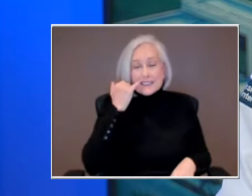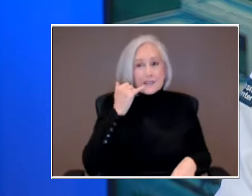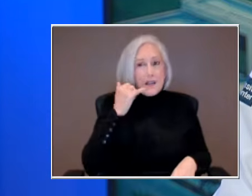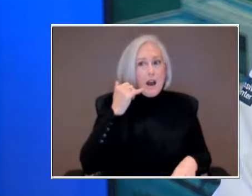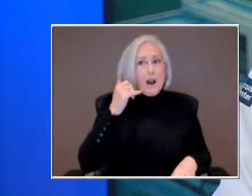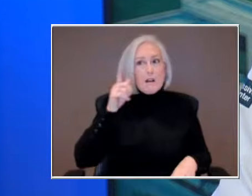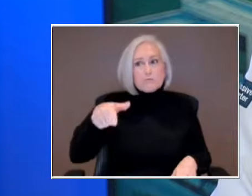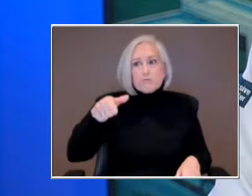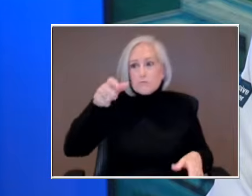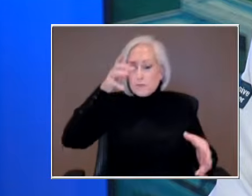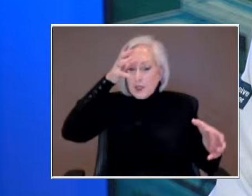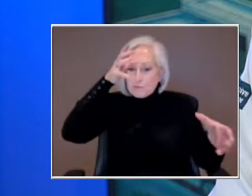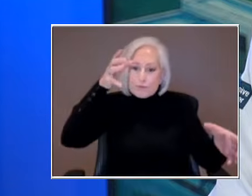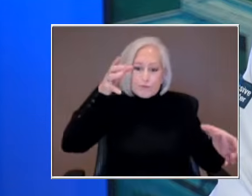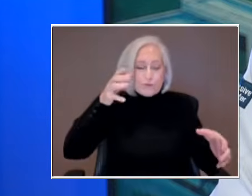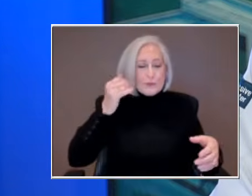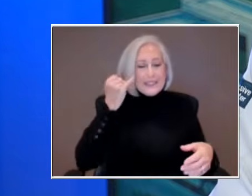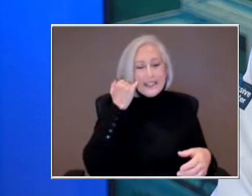time,